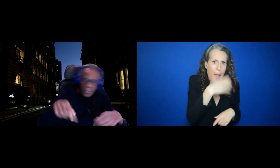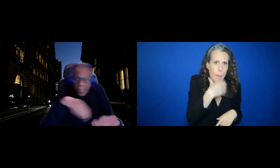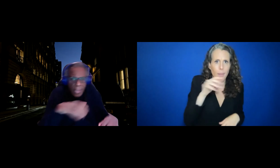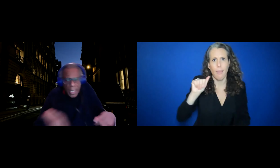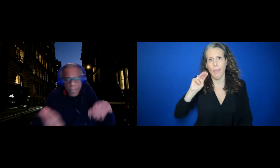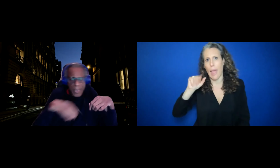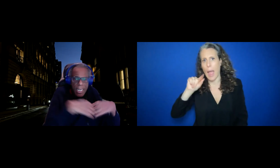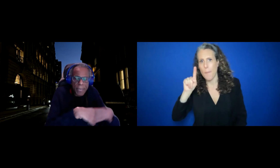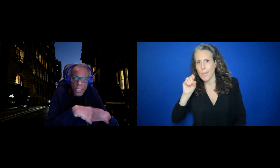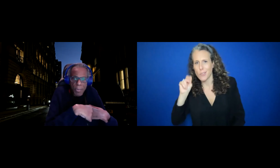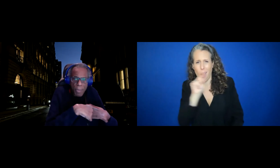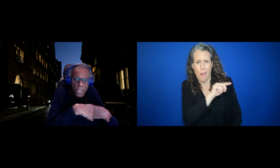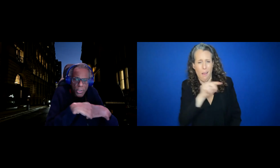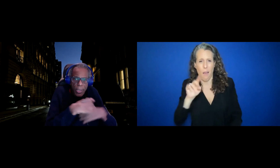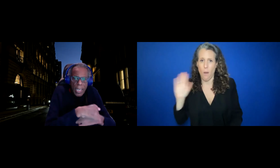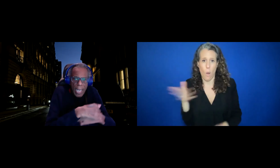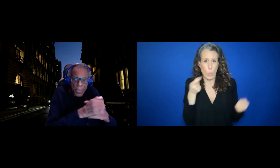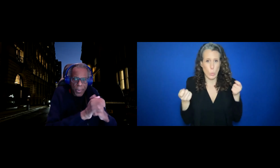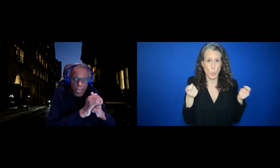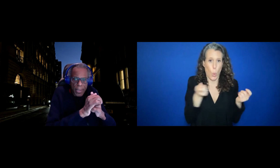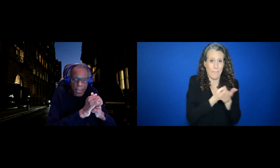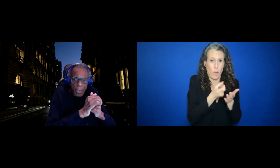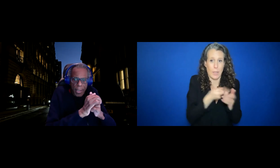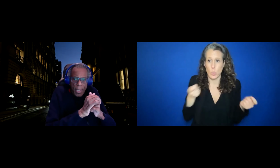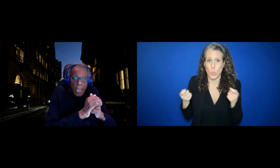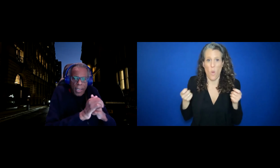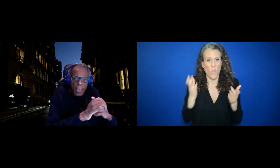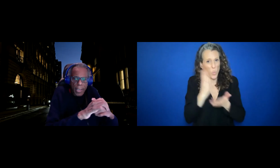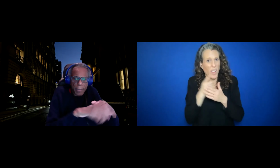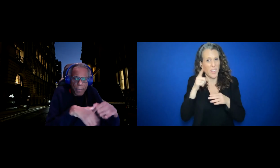etc., is perceived as a commercial enterprise.